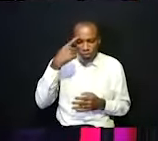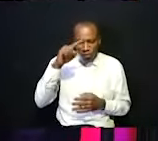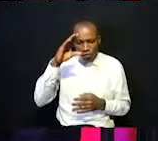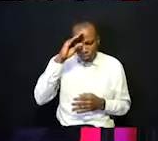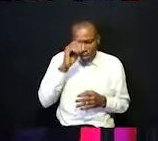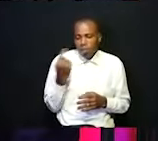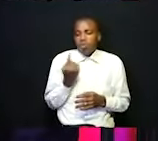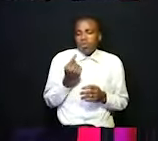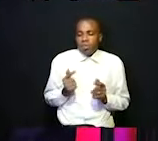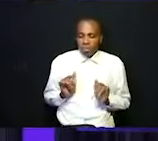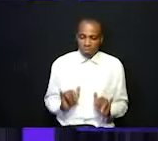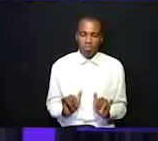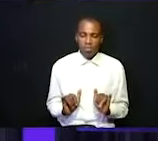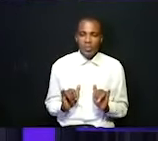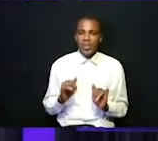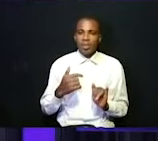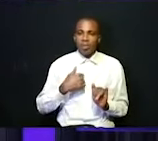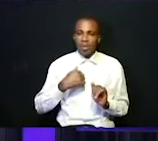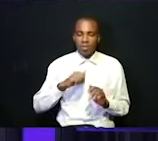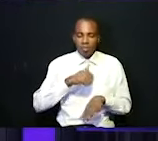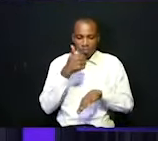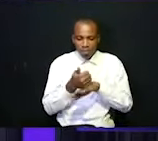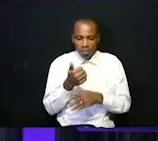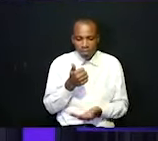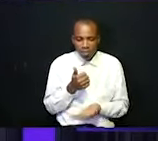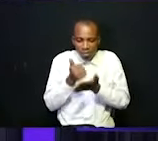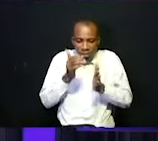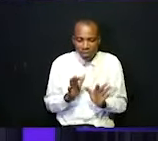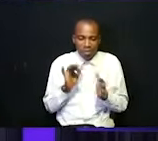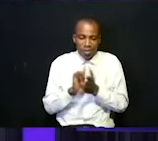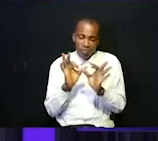alone. I will make a helper suitable for him."